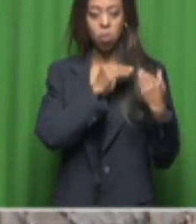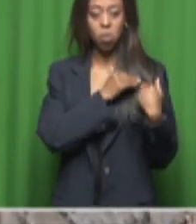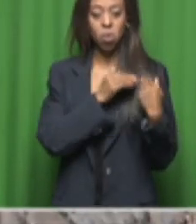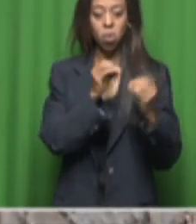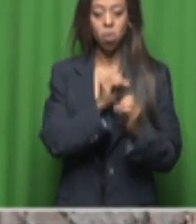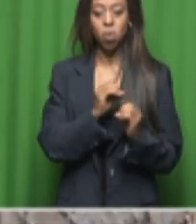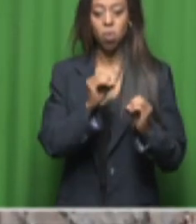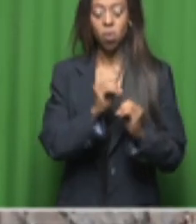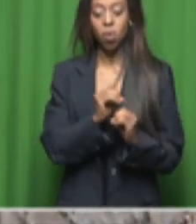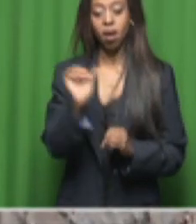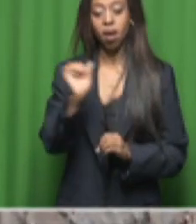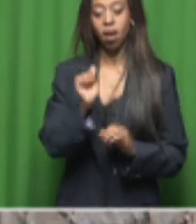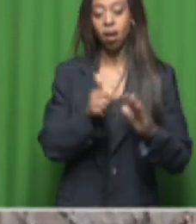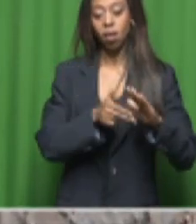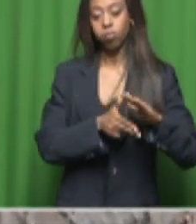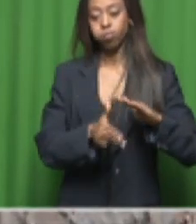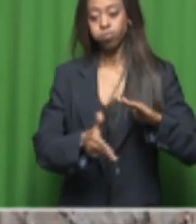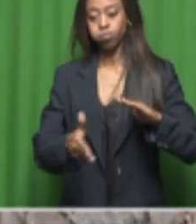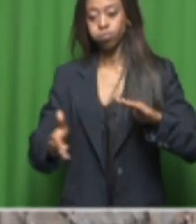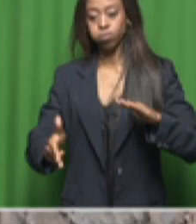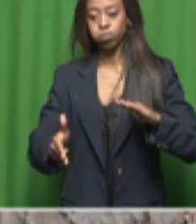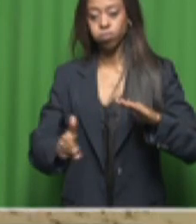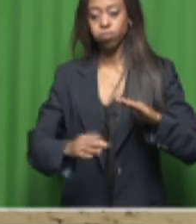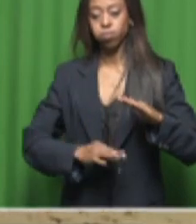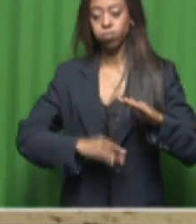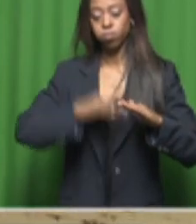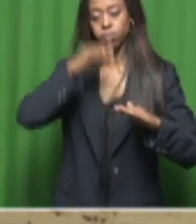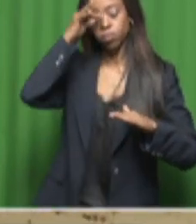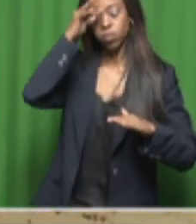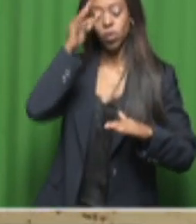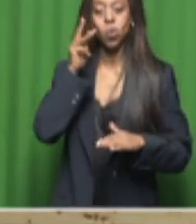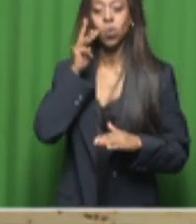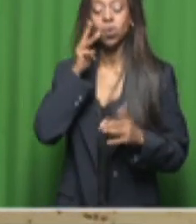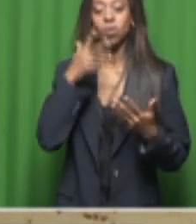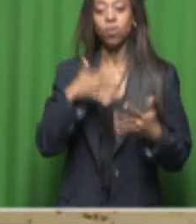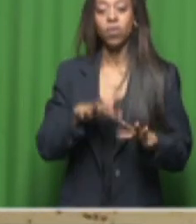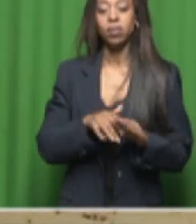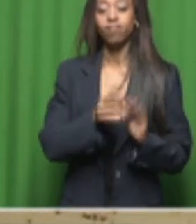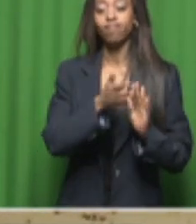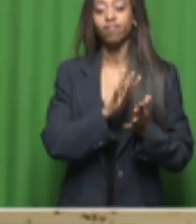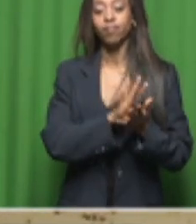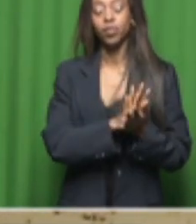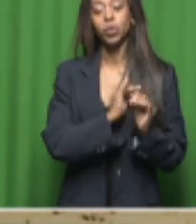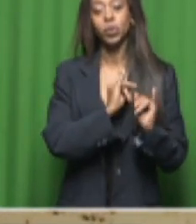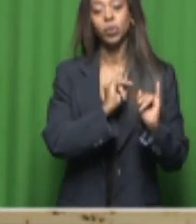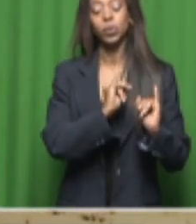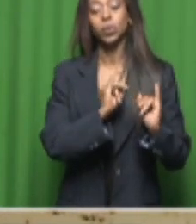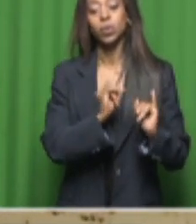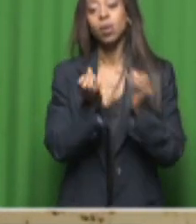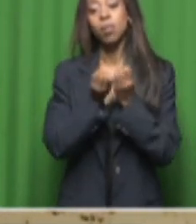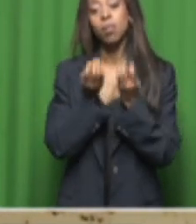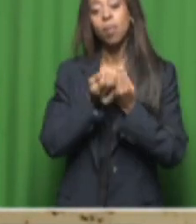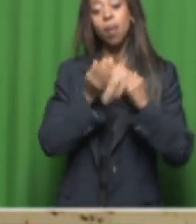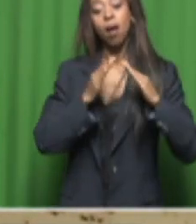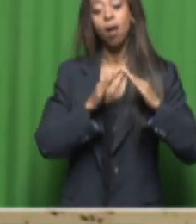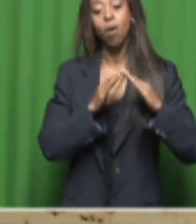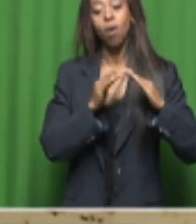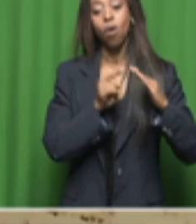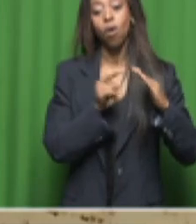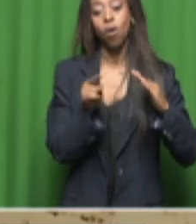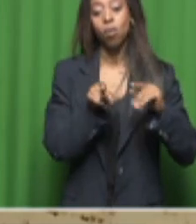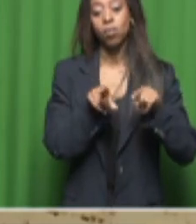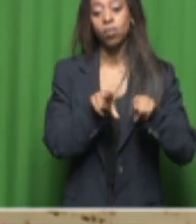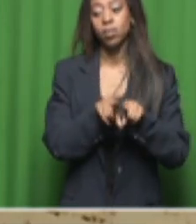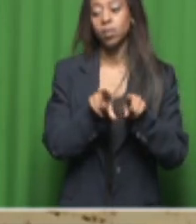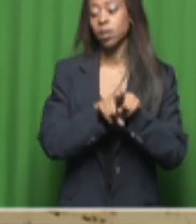basement of a block of flats were completely submerged. The damage is quite excessive. Many houses, as you can see behind me,